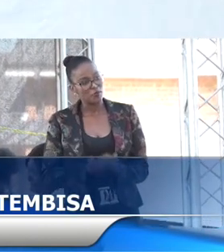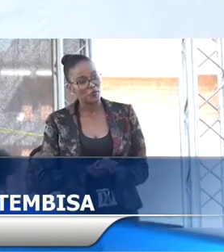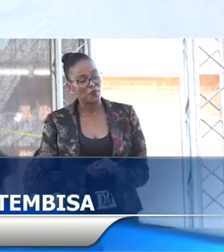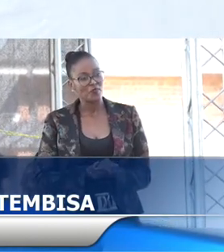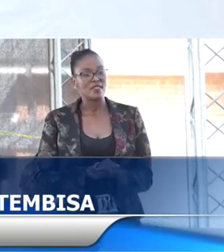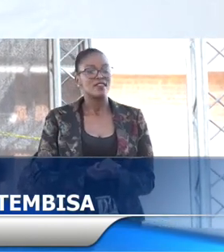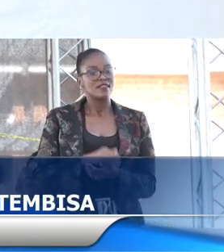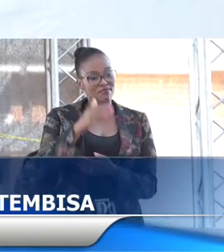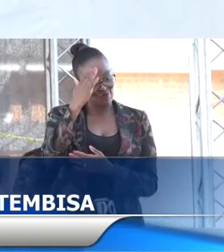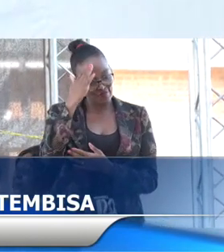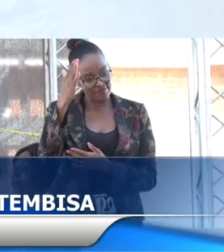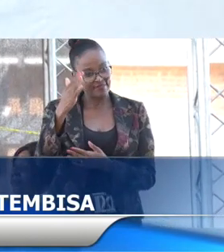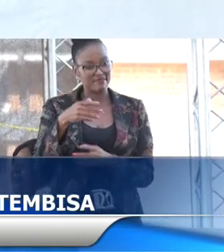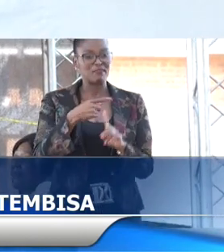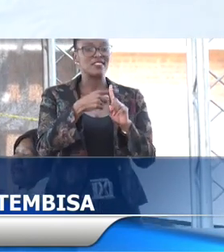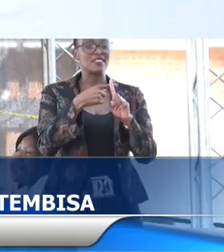Molweni.